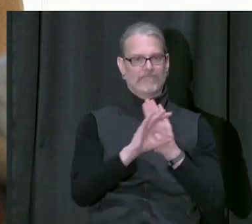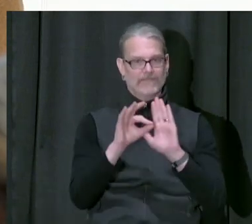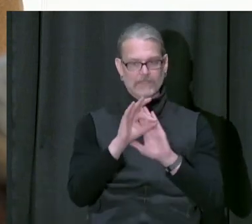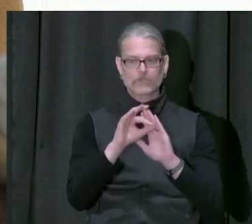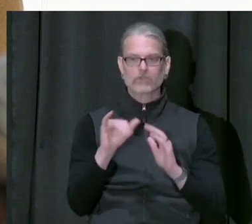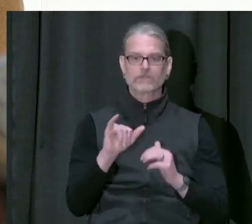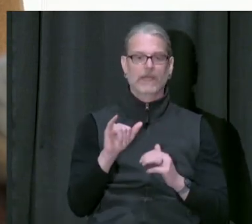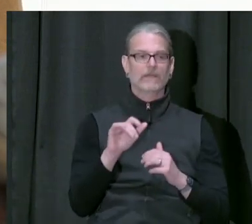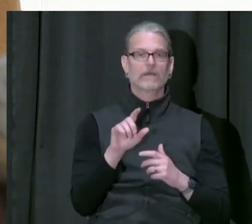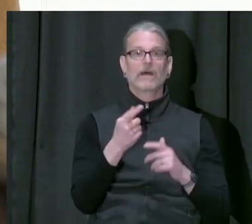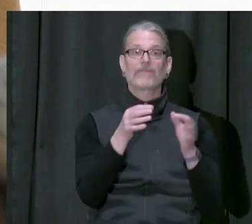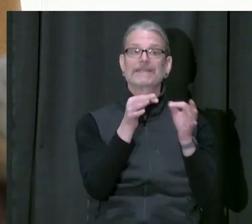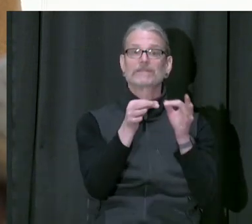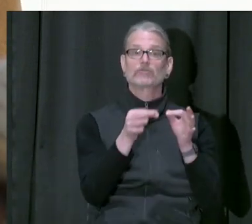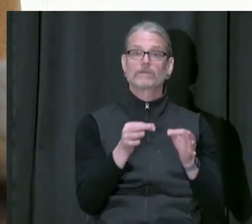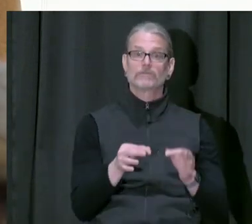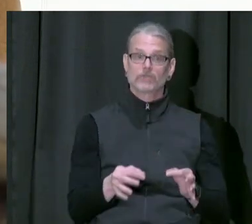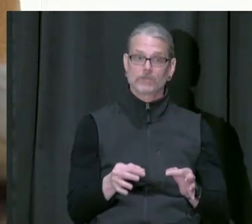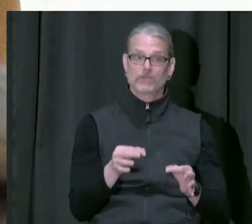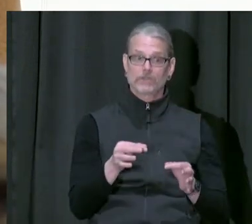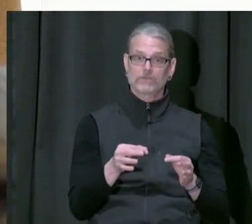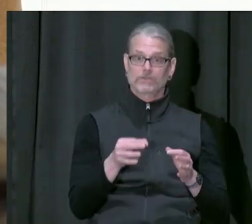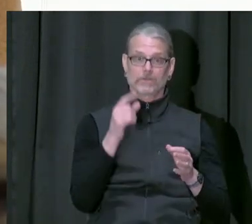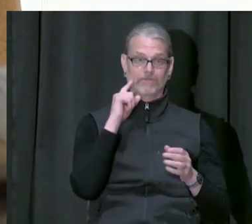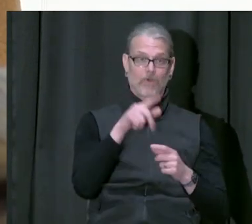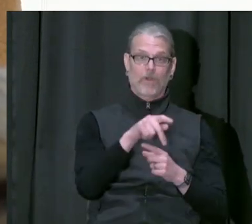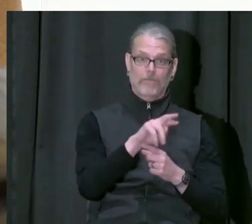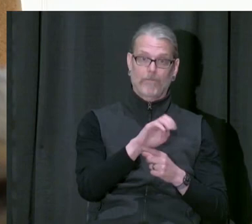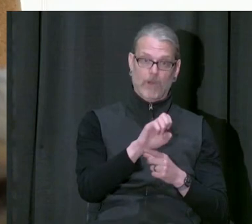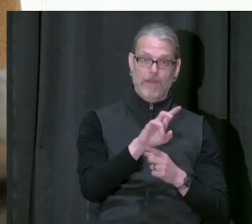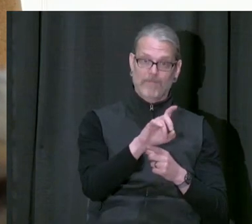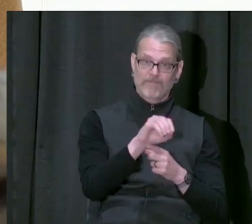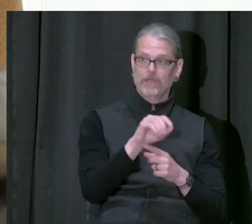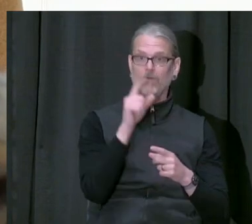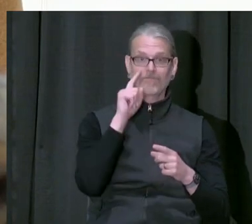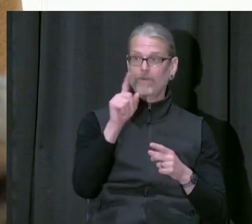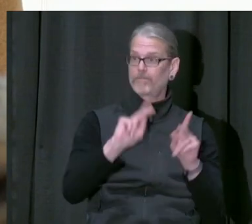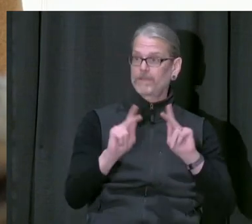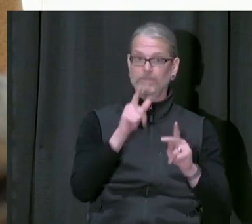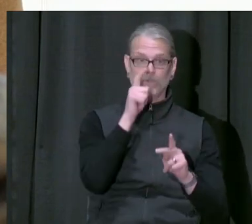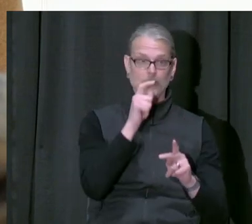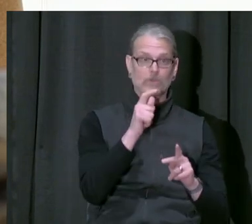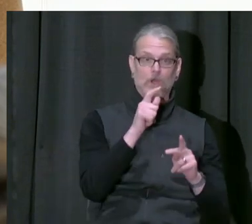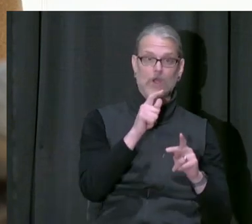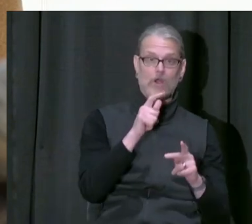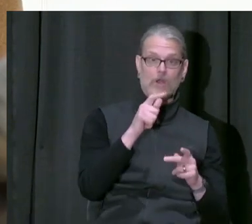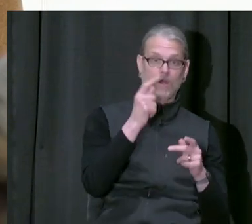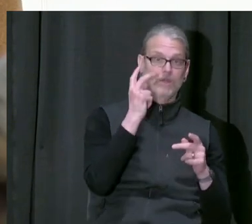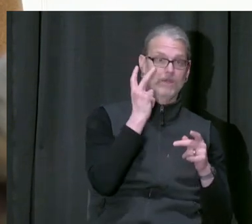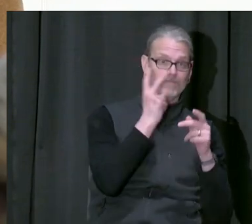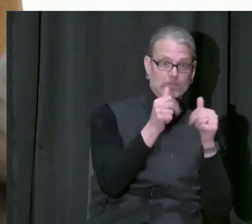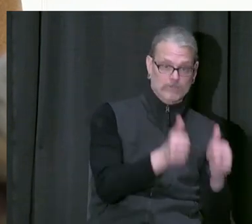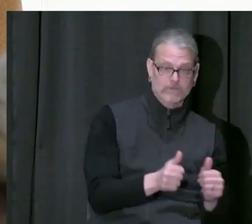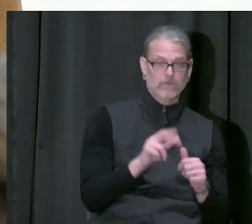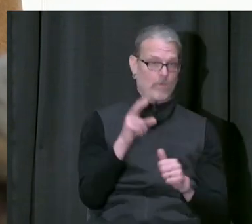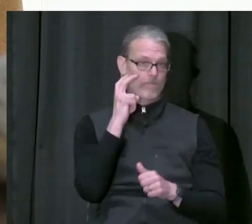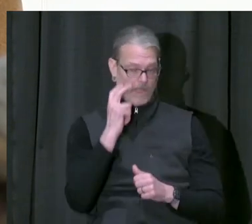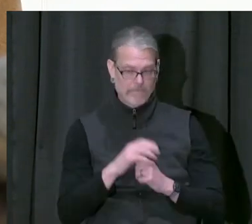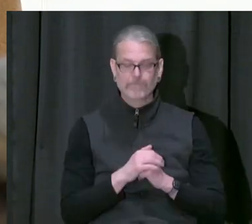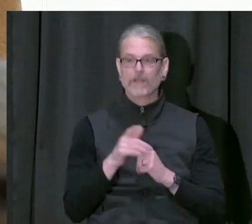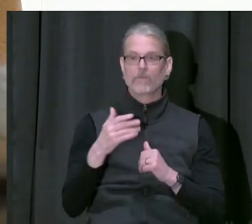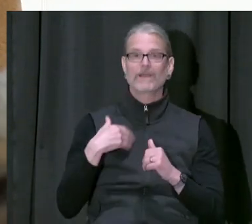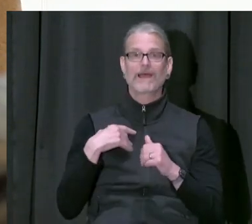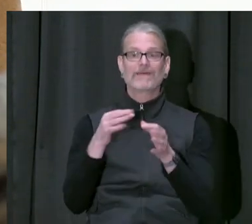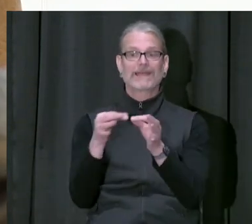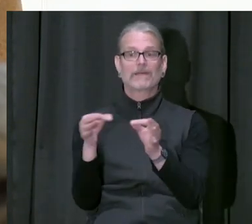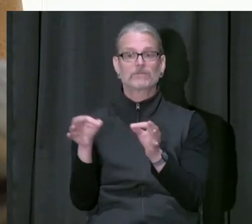audio descriptions that are primarily designed for customers that are low vision and blind. We build closed captions for deaf and hard